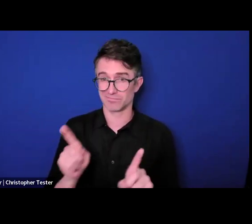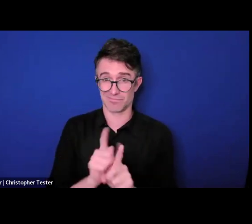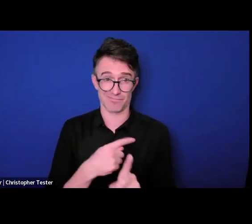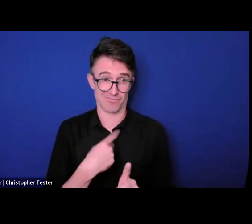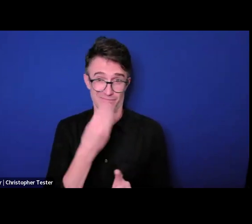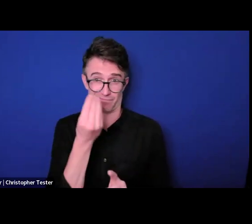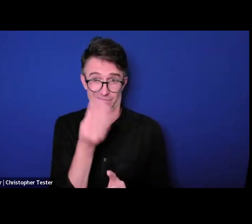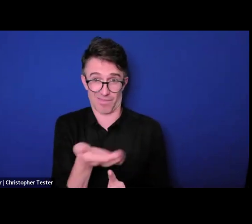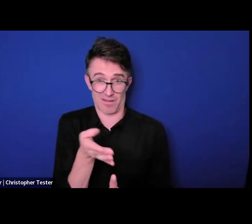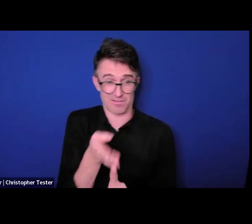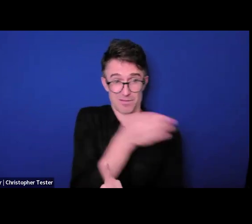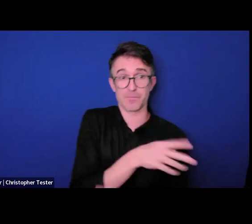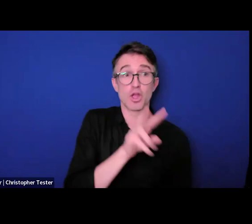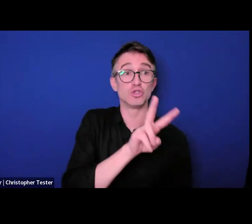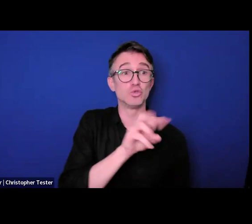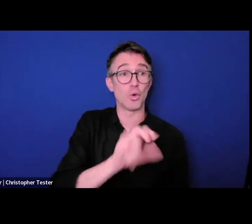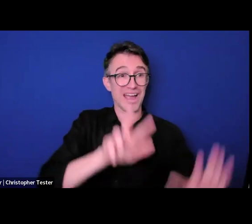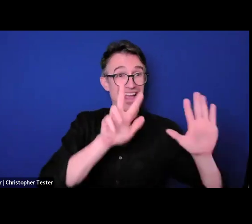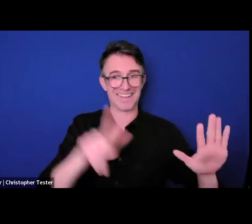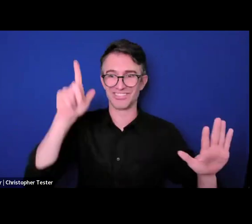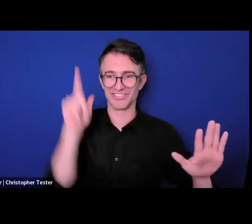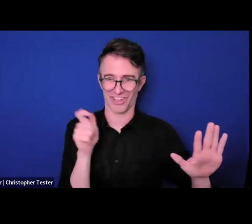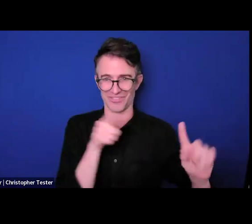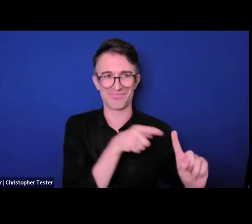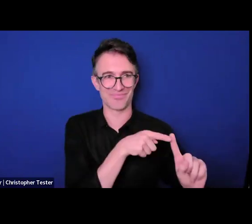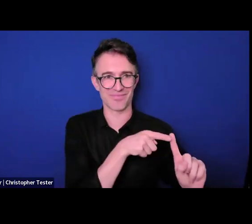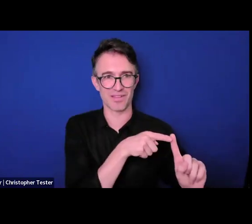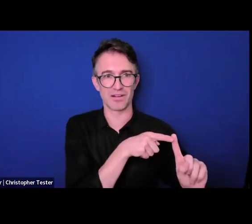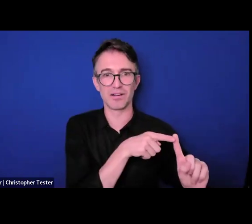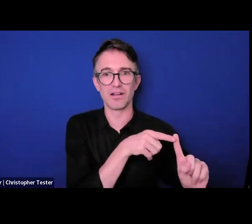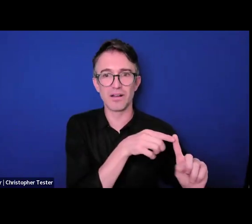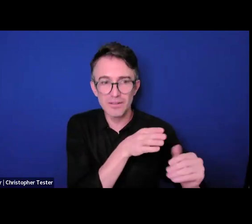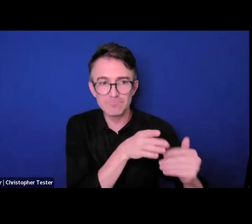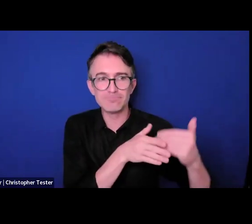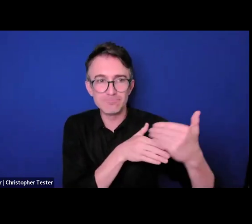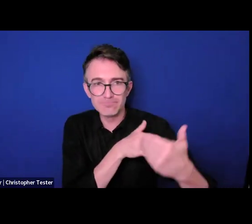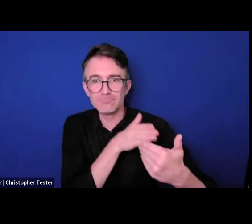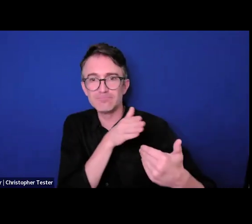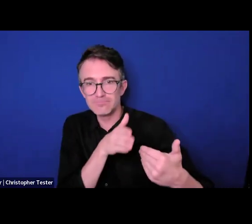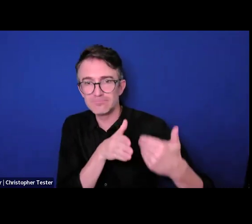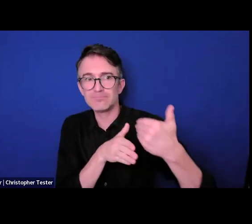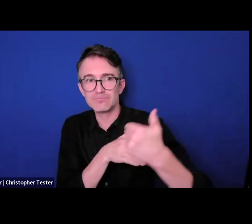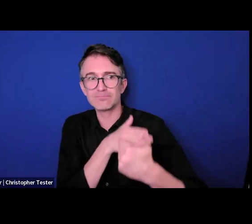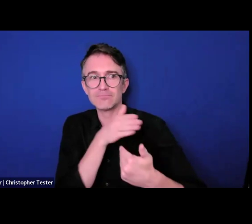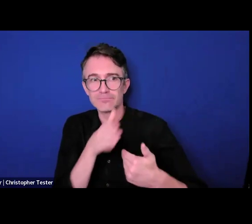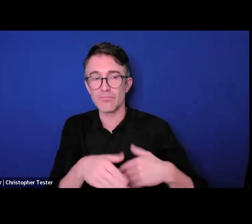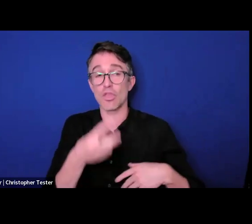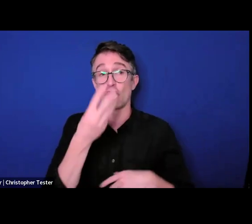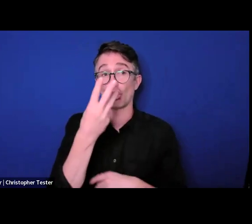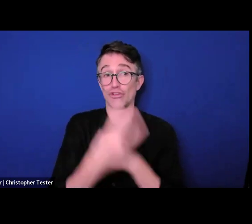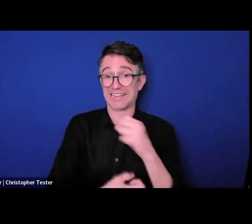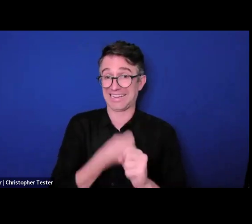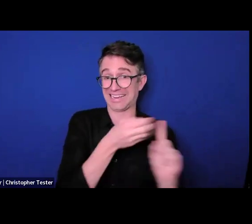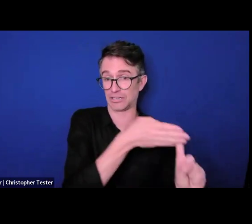after 3 years, the government had to do an impact evaluation of the